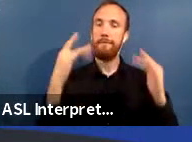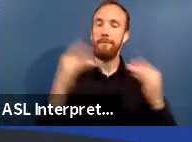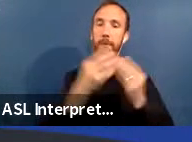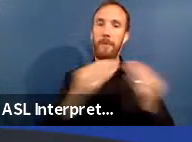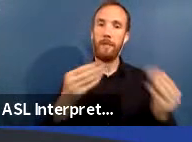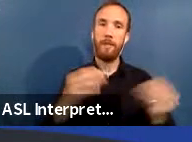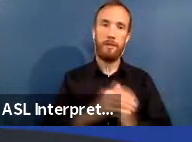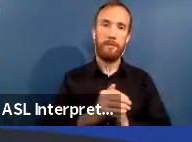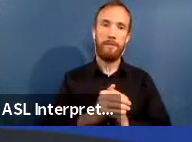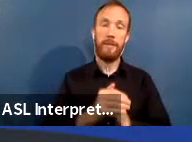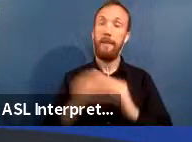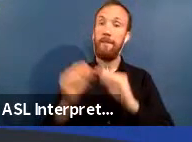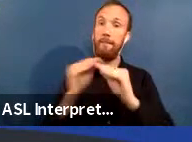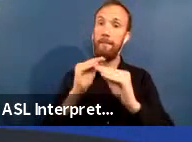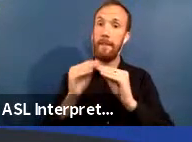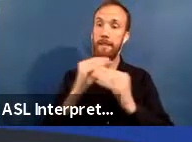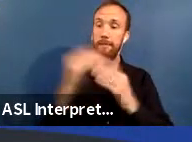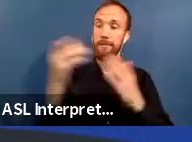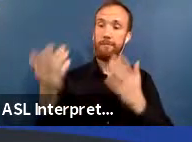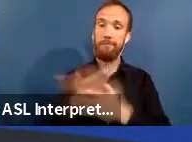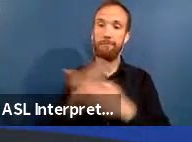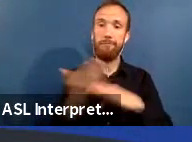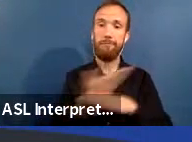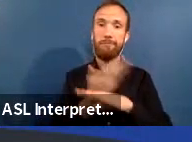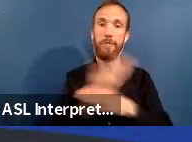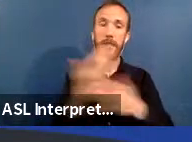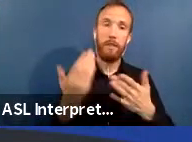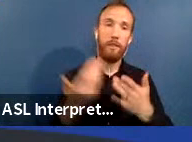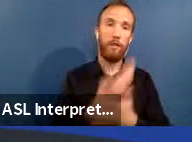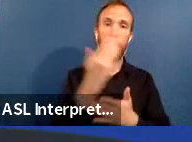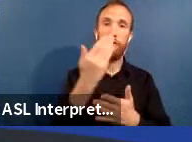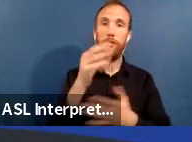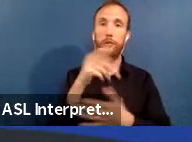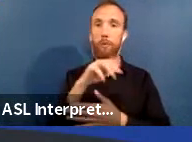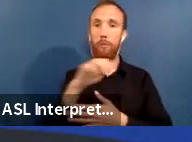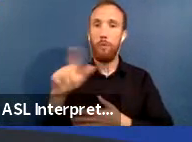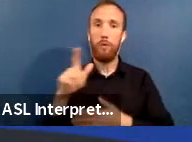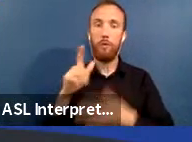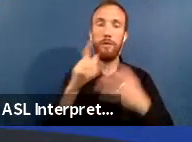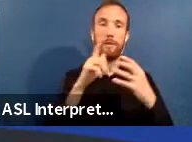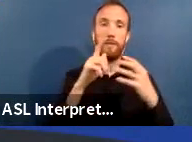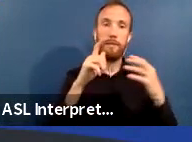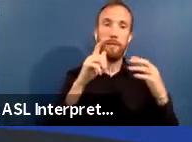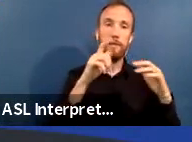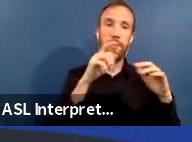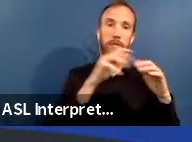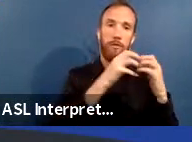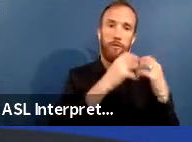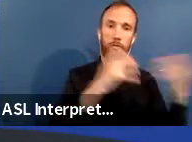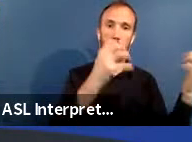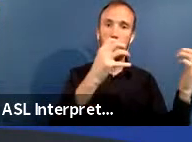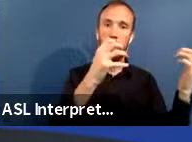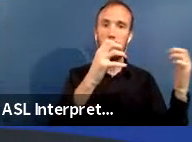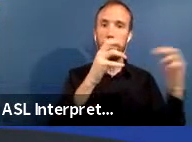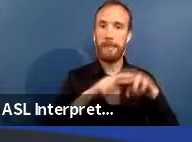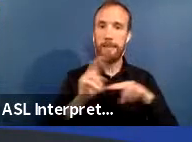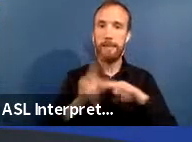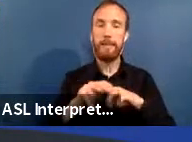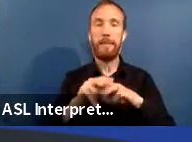and natatoriums, the spectator seating in these locations, as well as concession